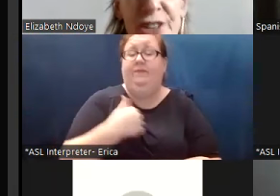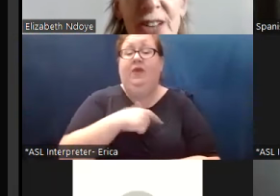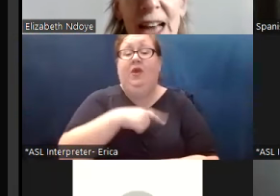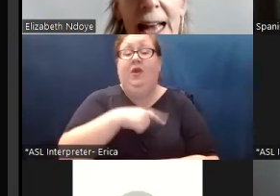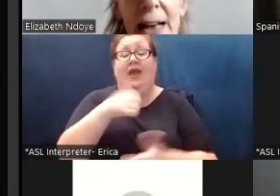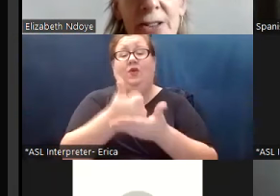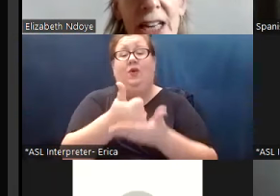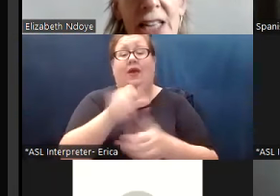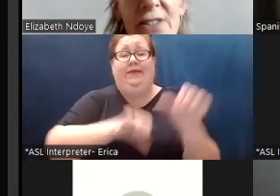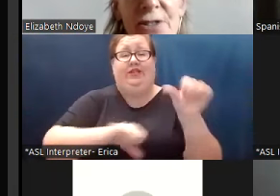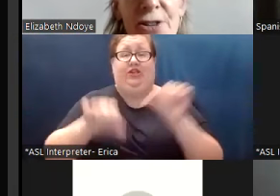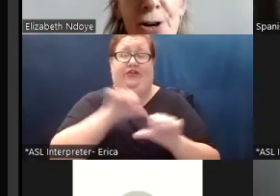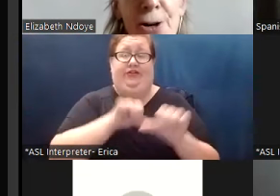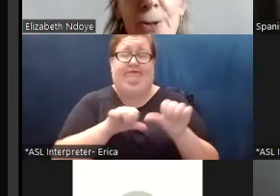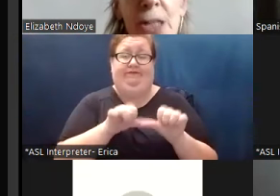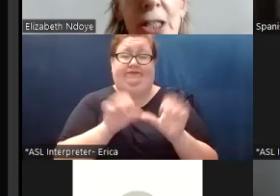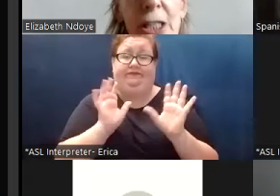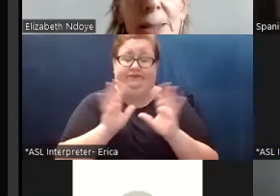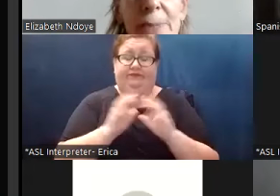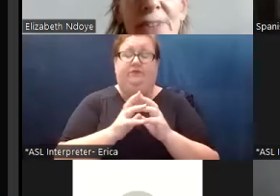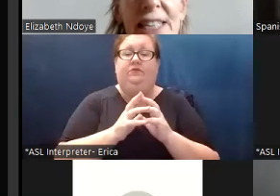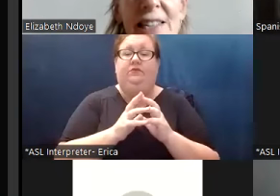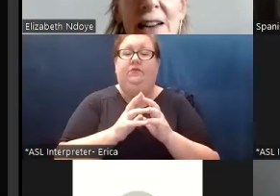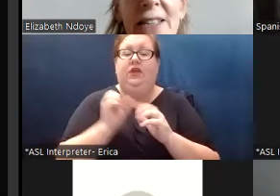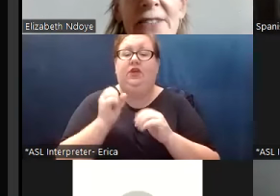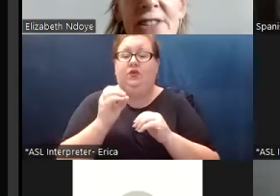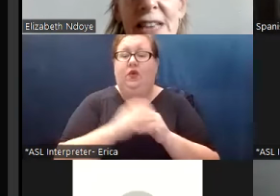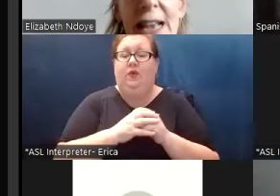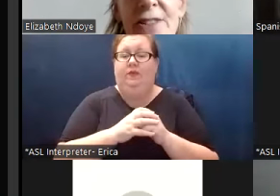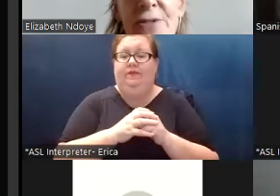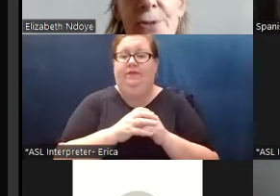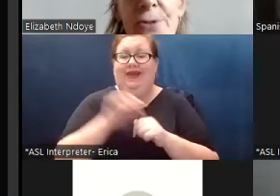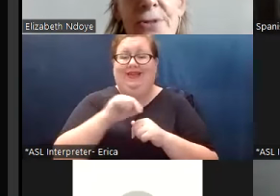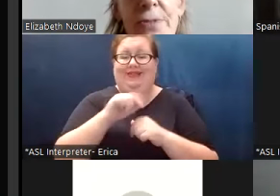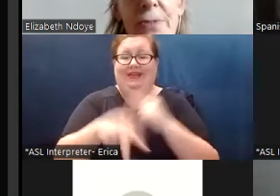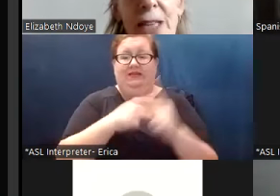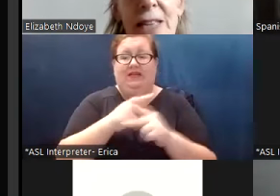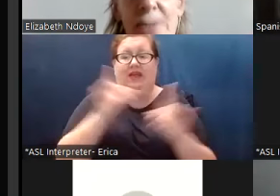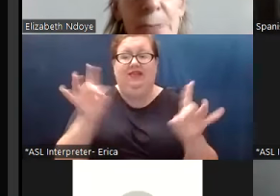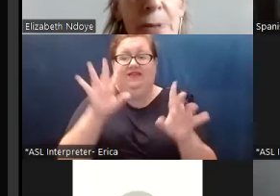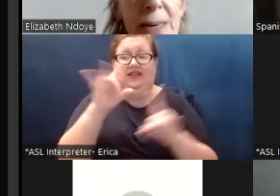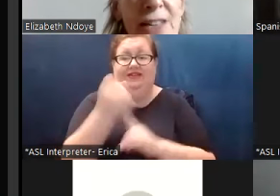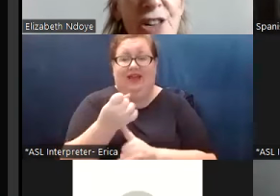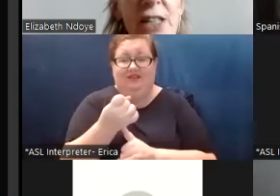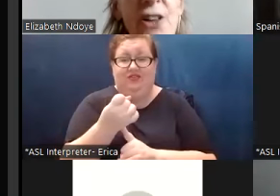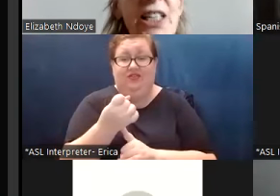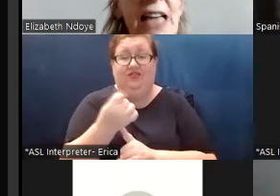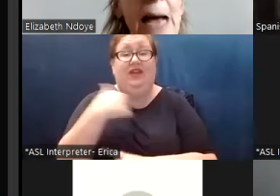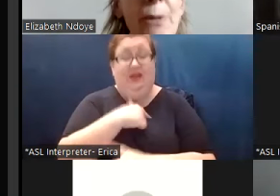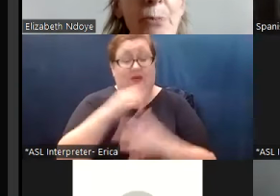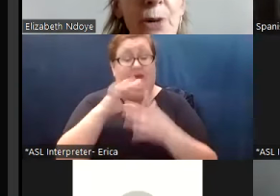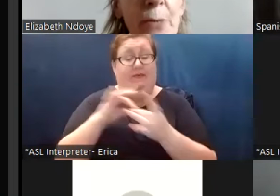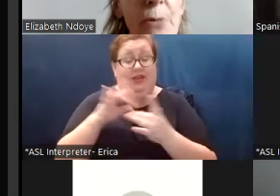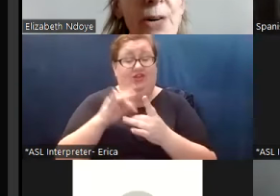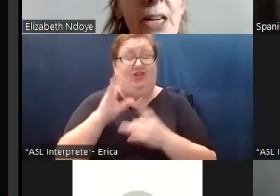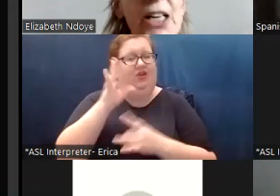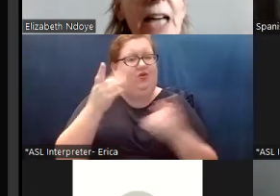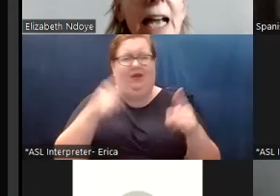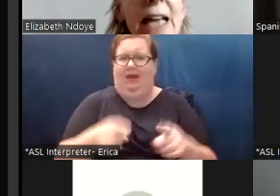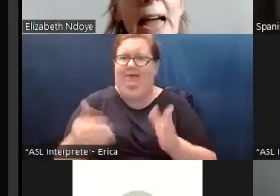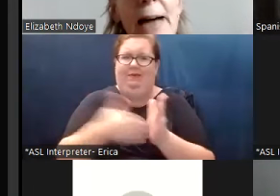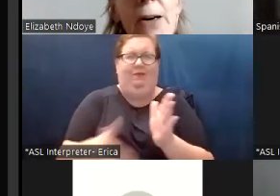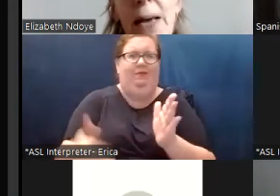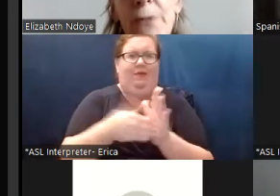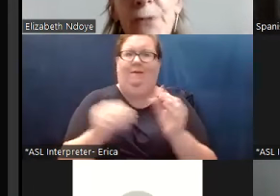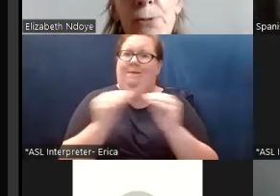each other out. And so these kind of disasters, as we've been mentioning, are going to happen more and more.